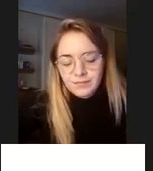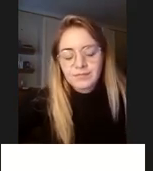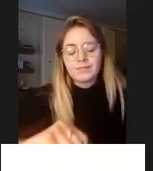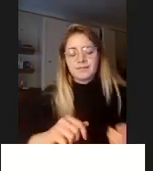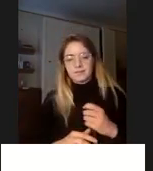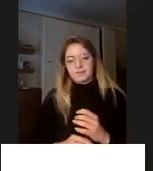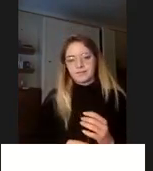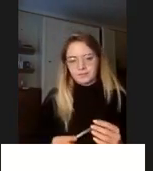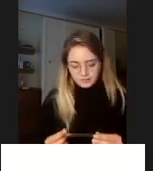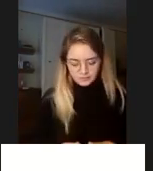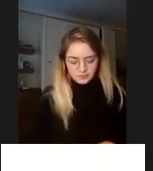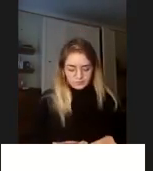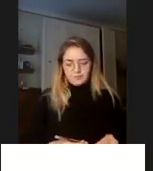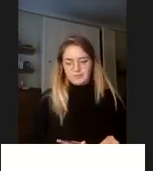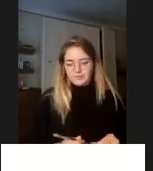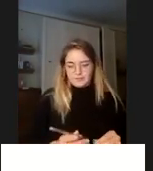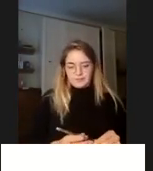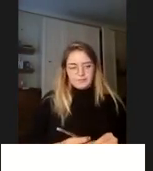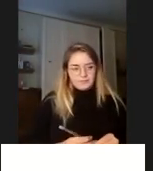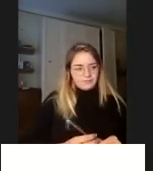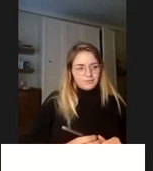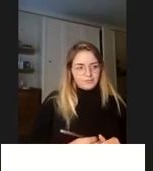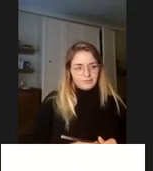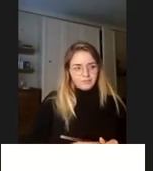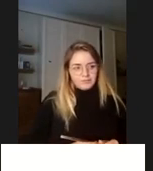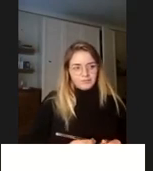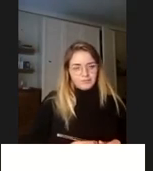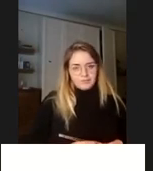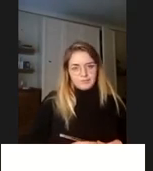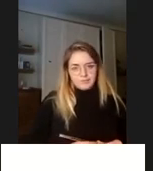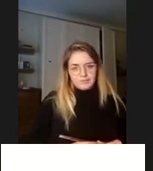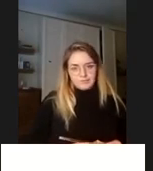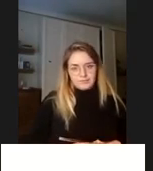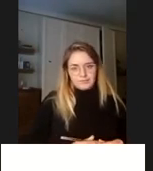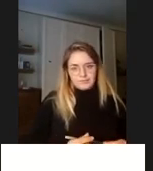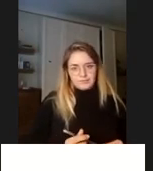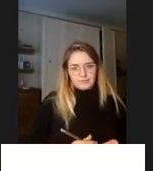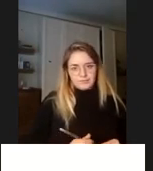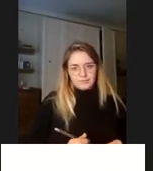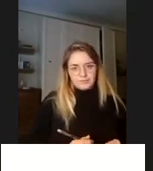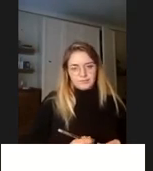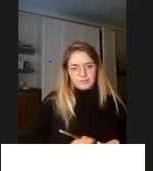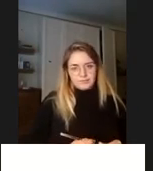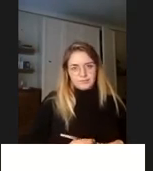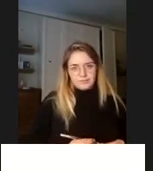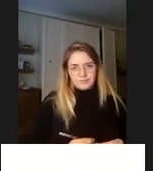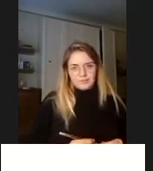turn to the panelists for first round. Maybe we can start from Angelica.